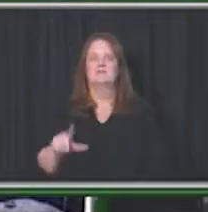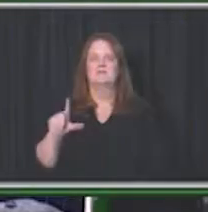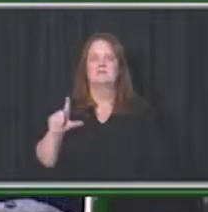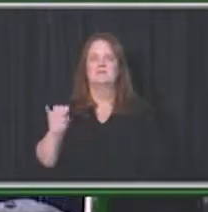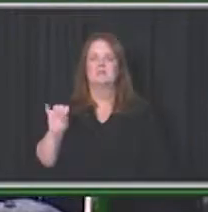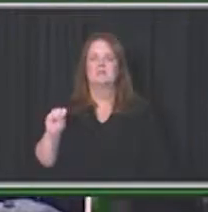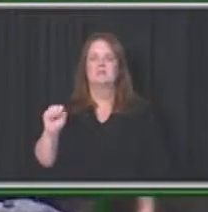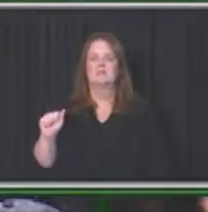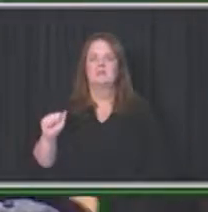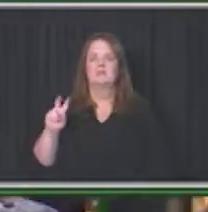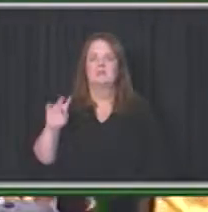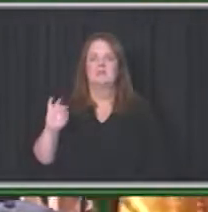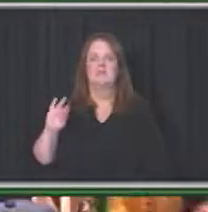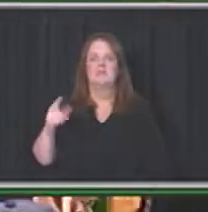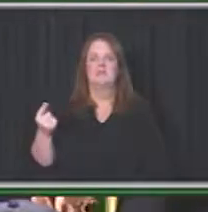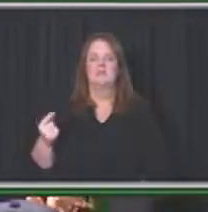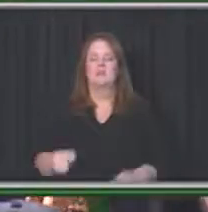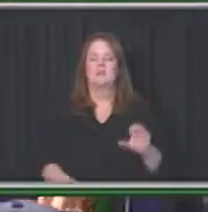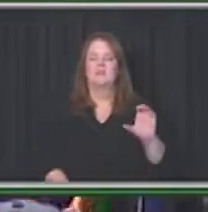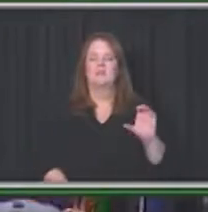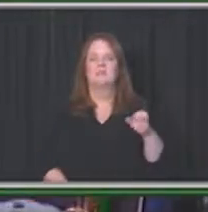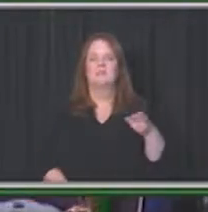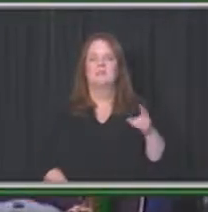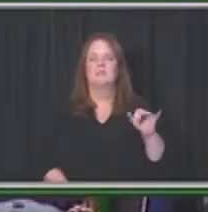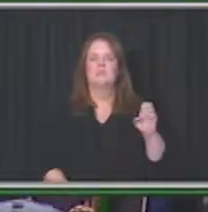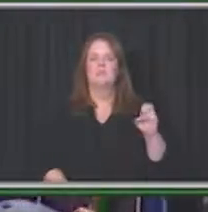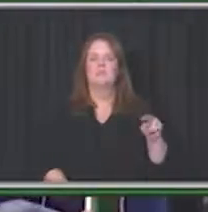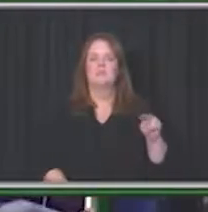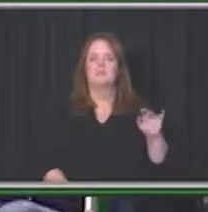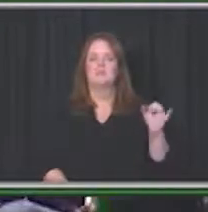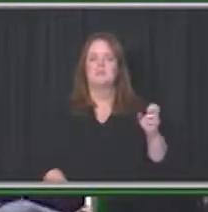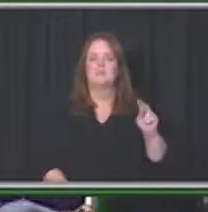Lisa Veng. Kristen Jensen.